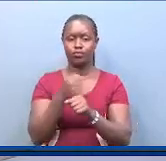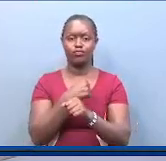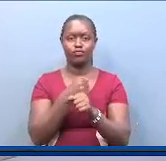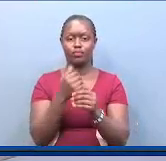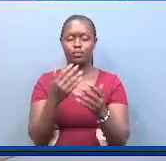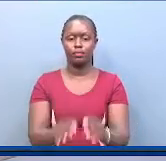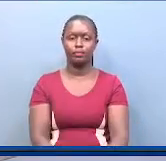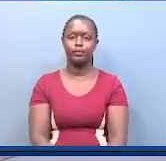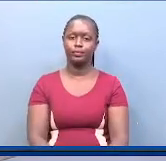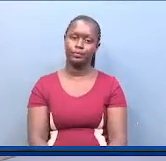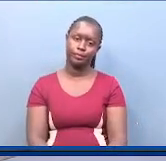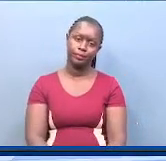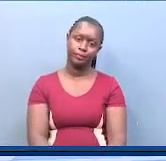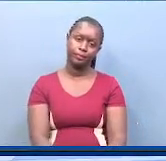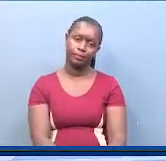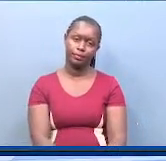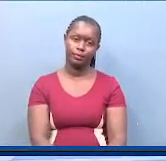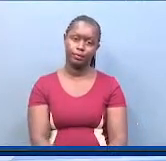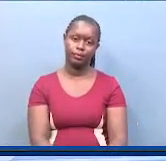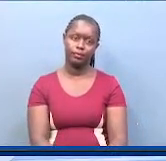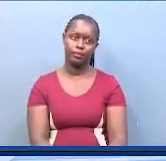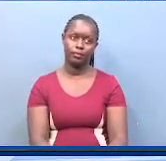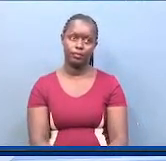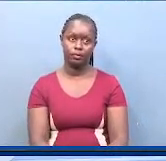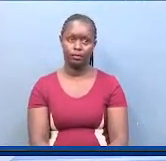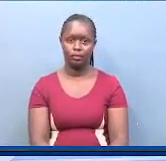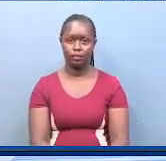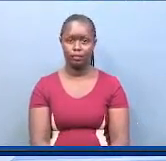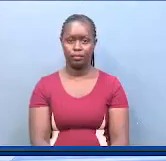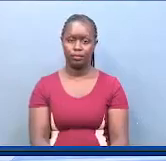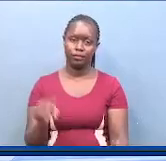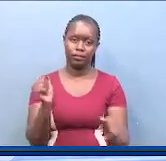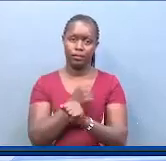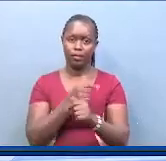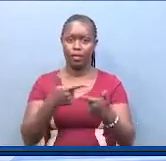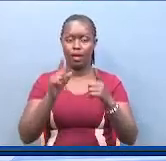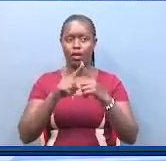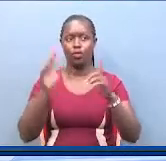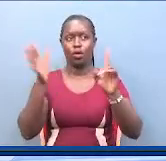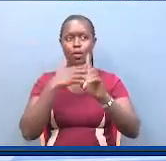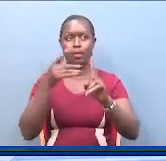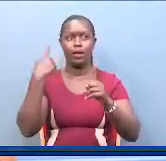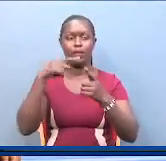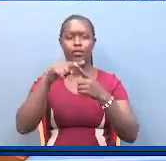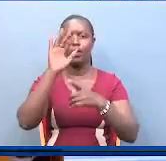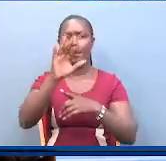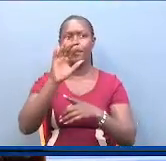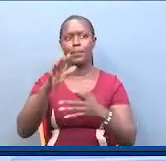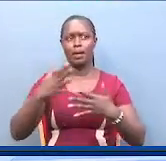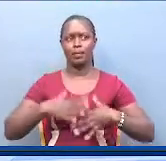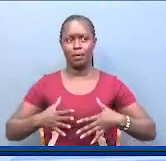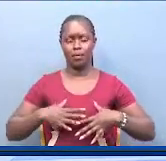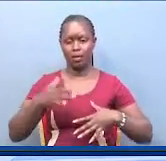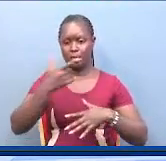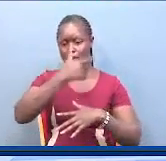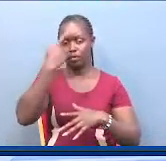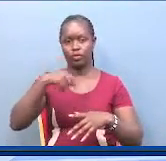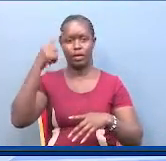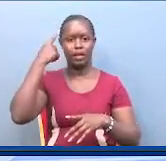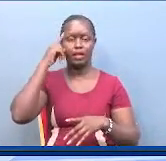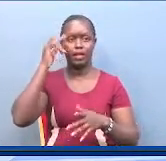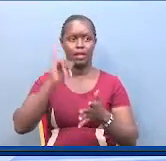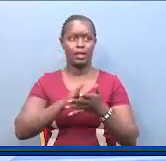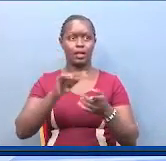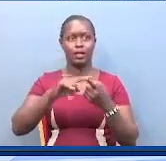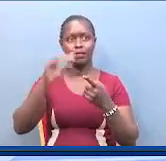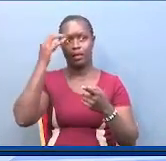Let him finish his line of thought. I think he's not being allowed to campaign for his candidates. That's what I mean. Because really, I think Martha Karua